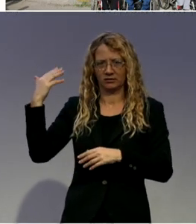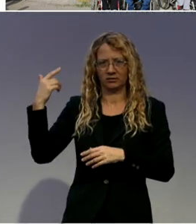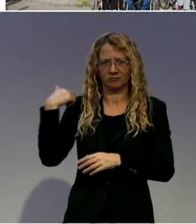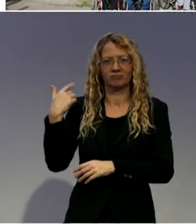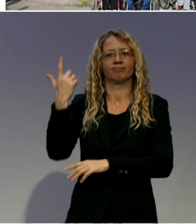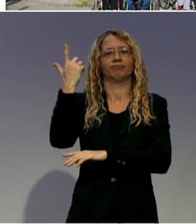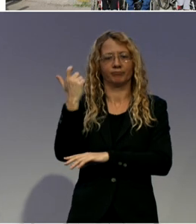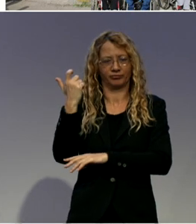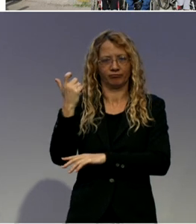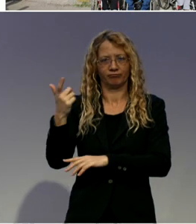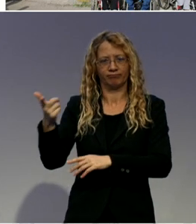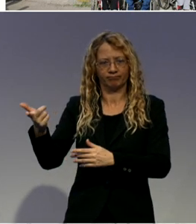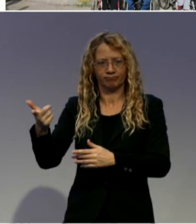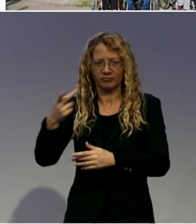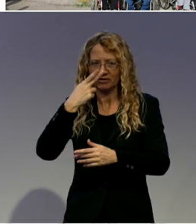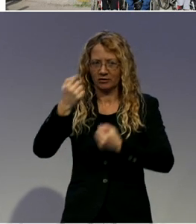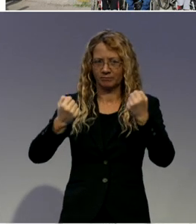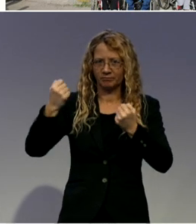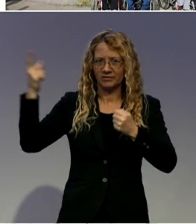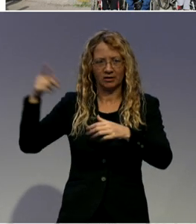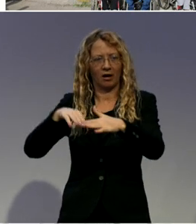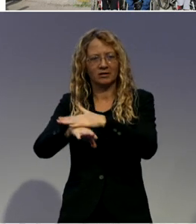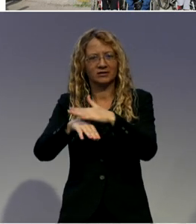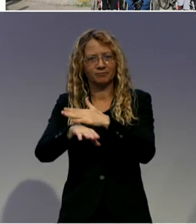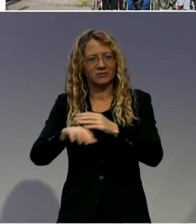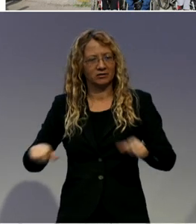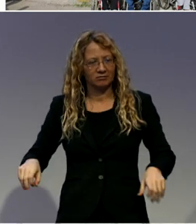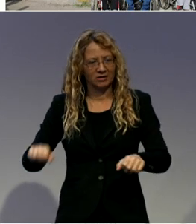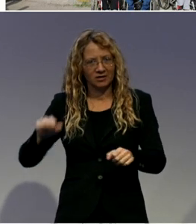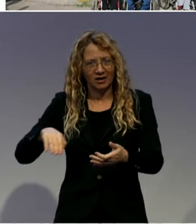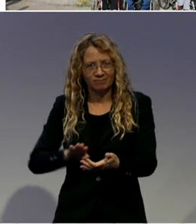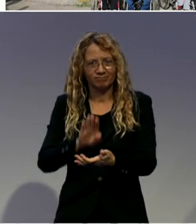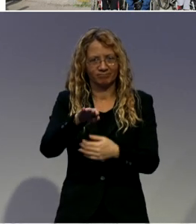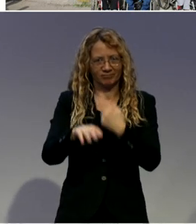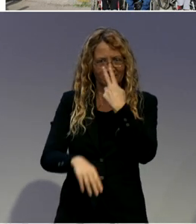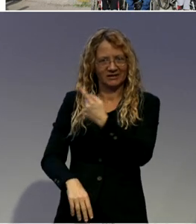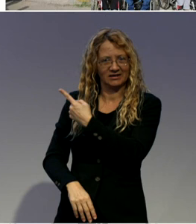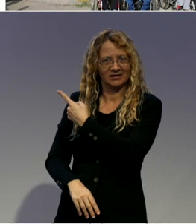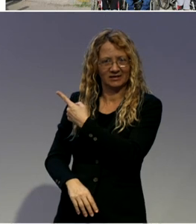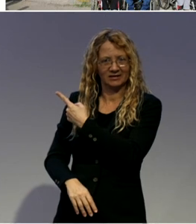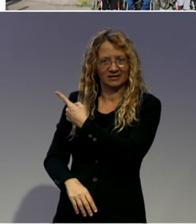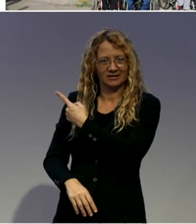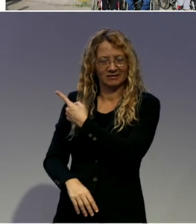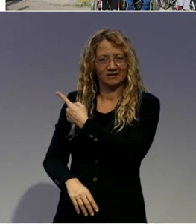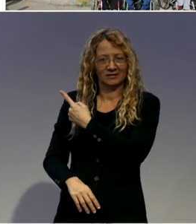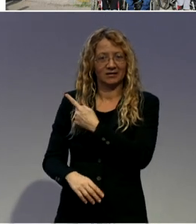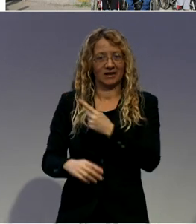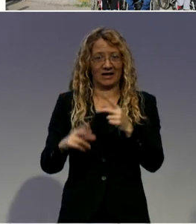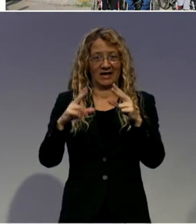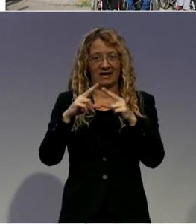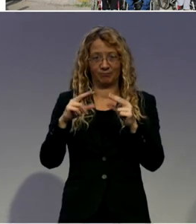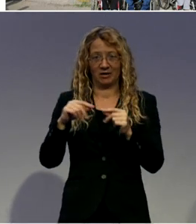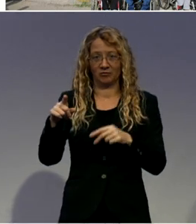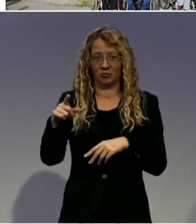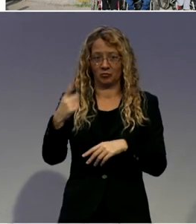We are the only one, not only in the city, almost in Lebanon, where we have accessible transport for persons with disabilities. So we said, fine, now we